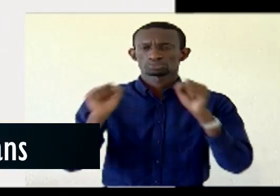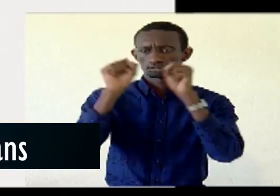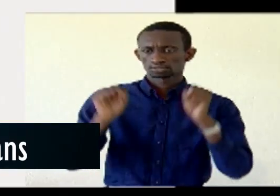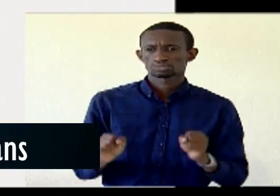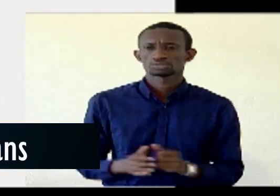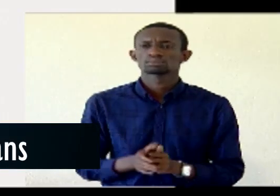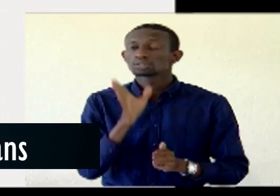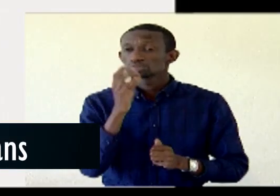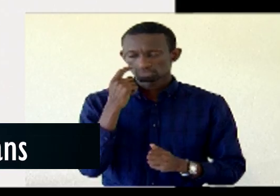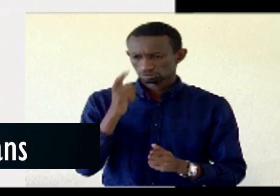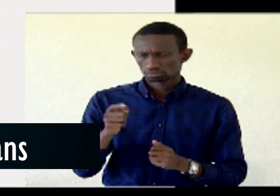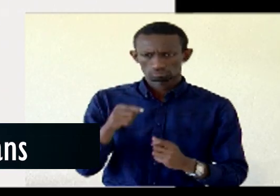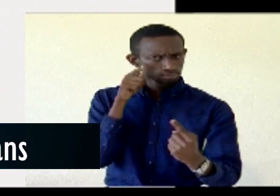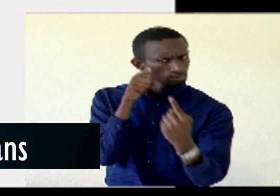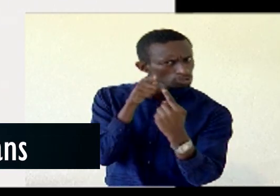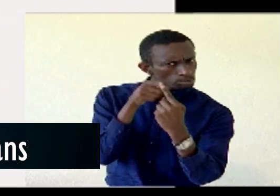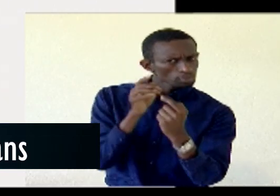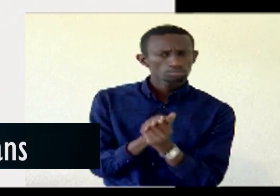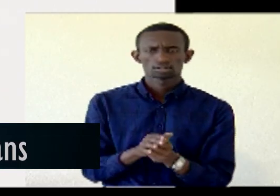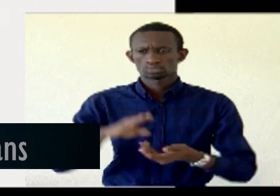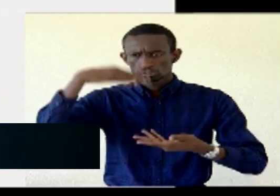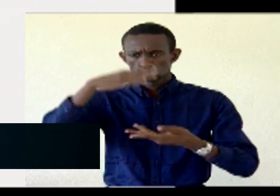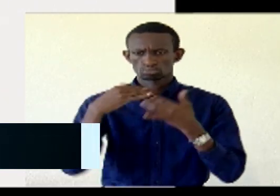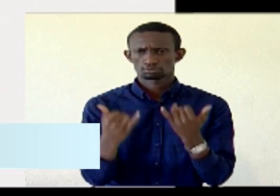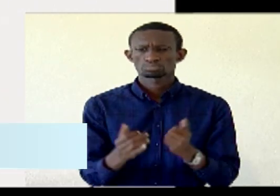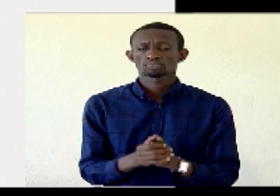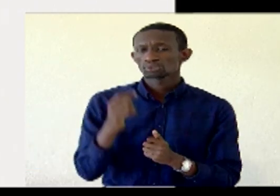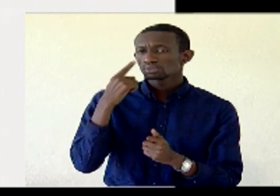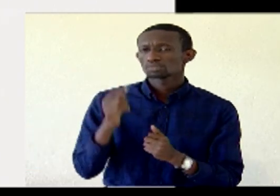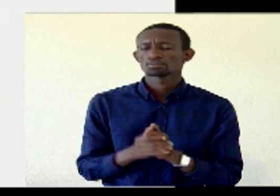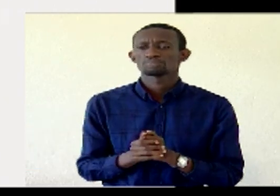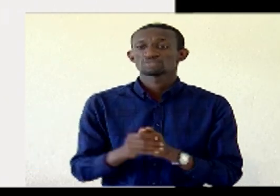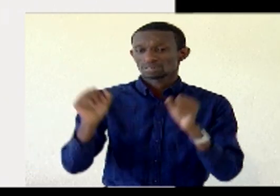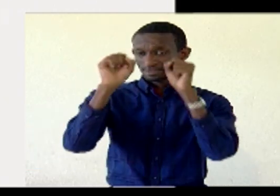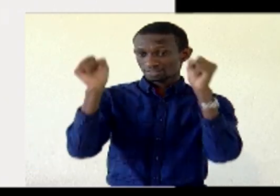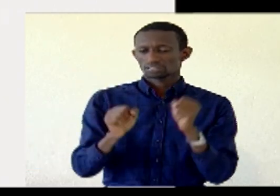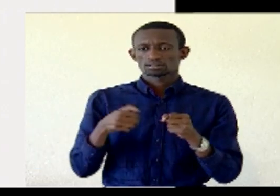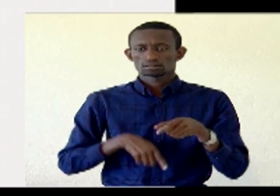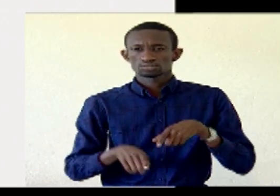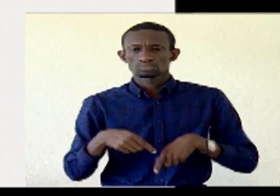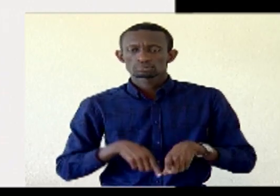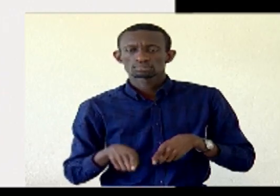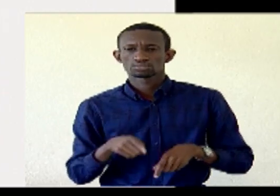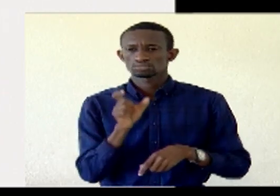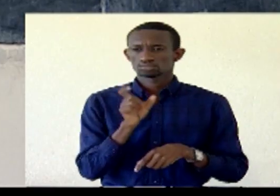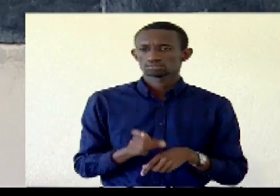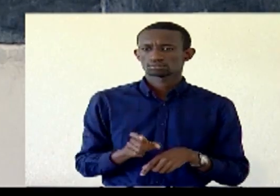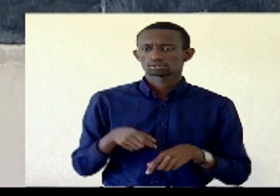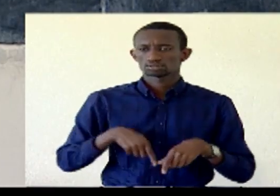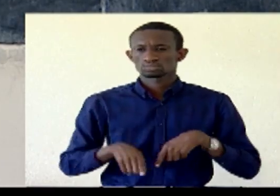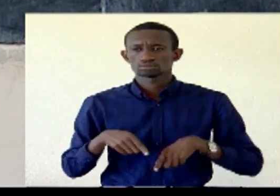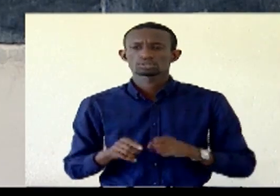learning objective of today. We're going to describe the structure of human urinary system. We're also going to talk about the